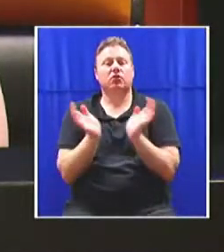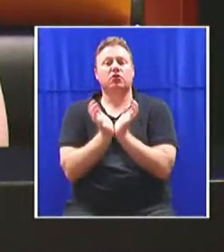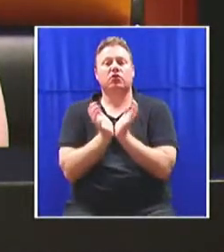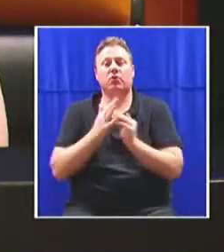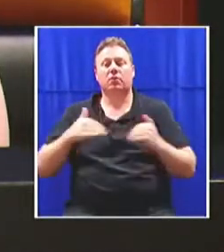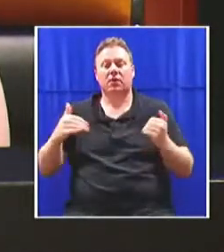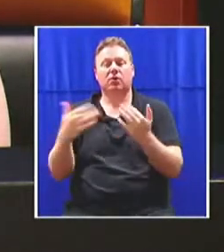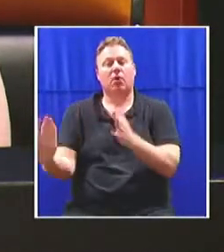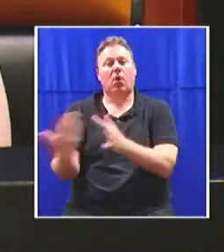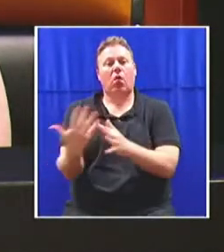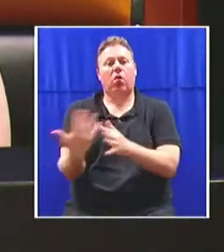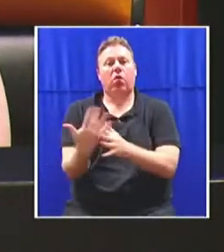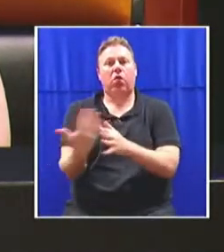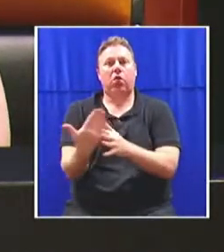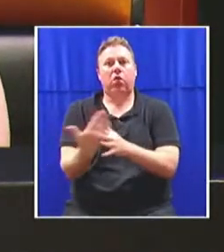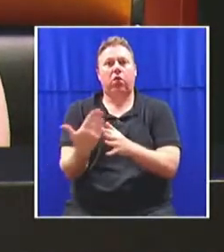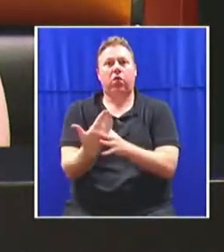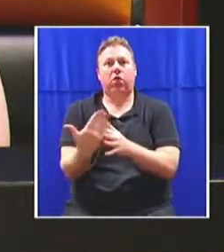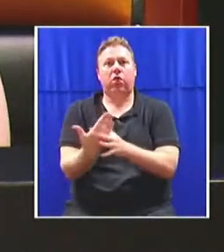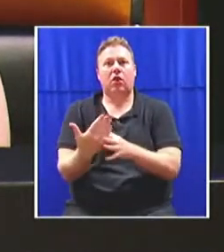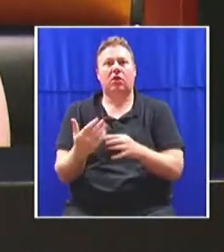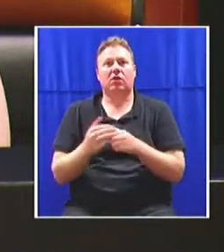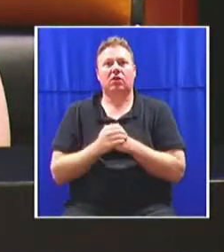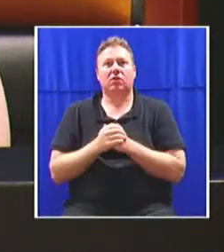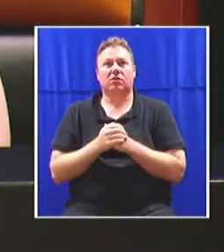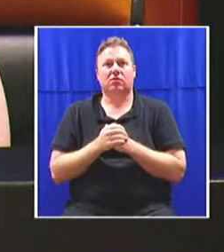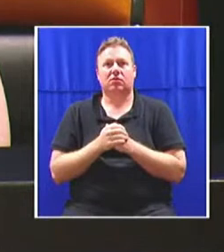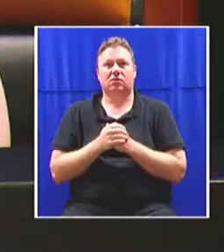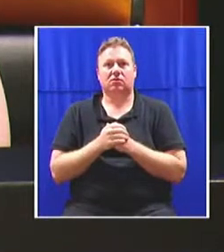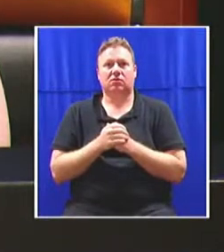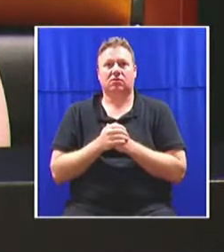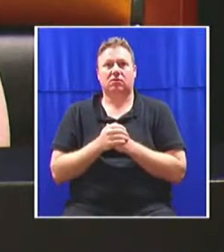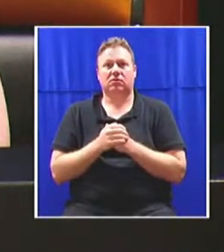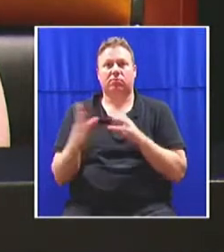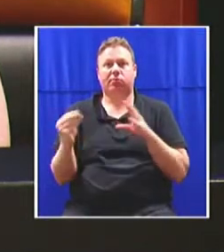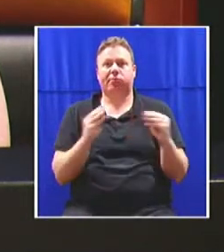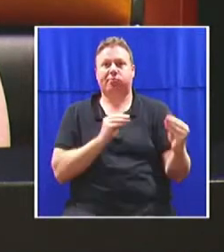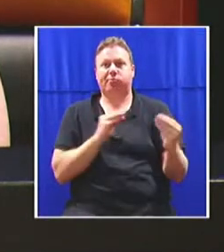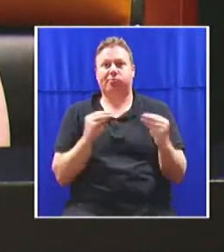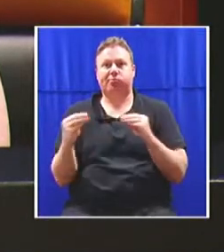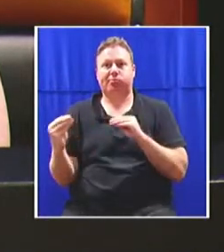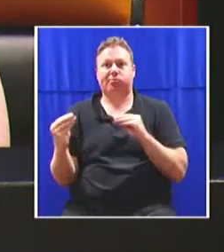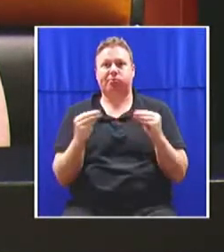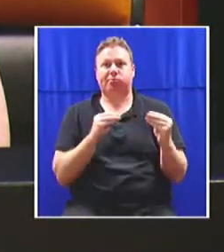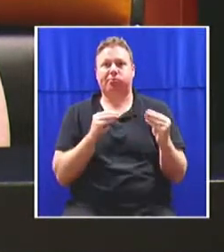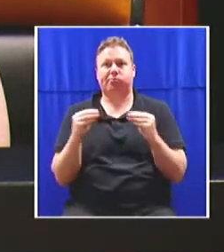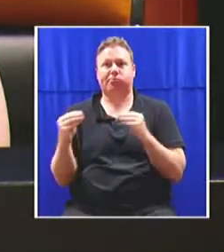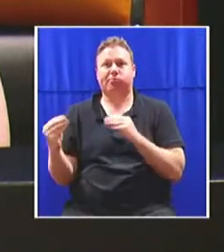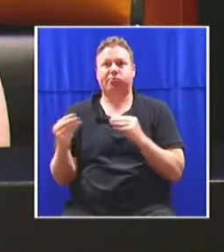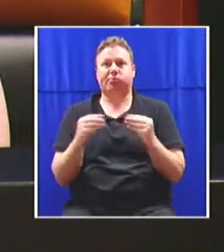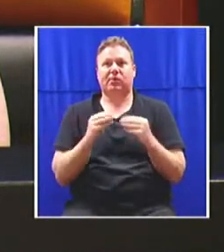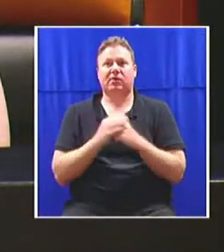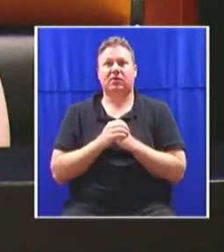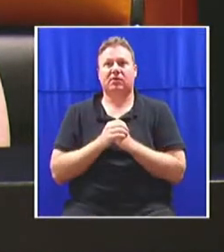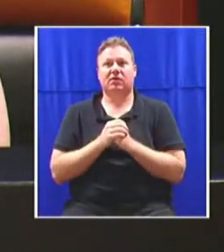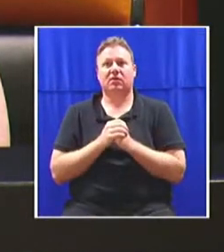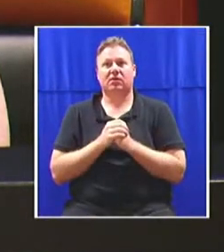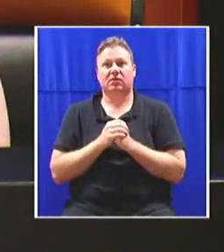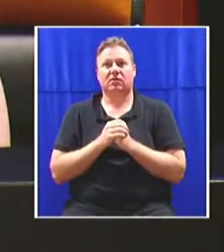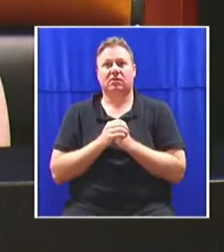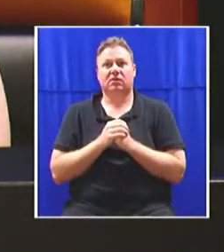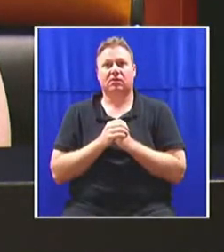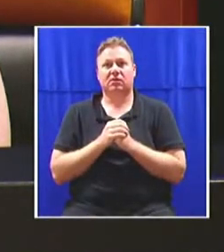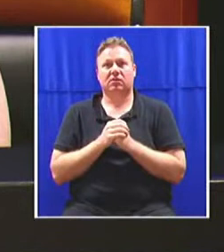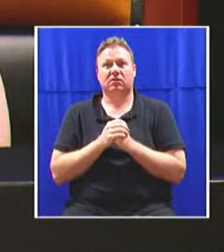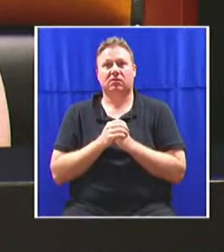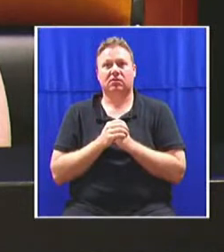members, Thuleleni umuntu ebheda uyabheda lo muntu they're supporting us, they're not supporting. The minister